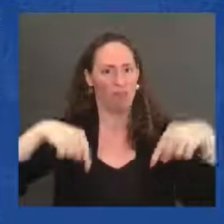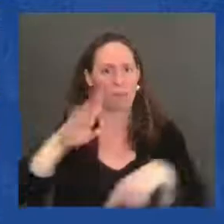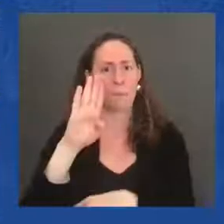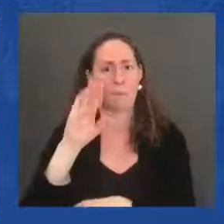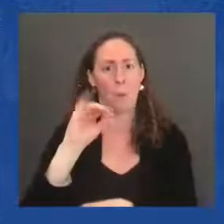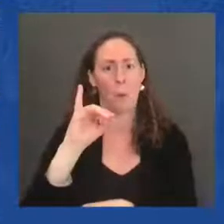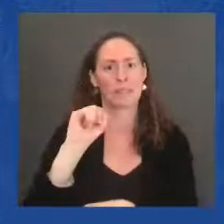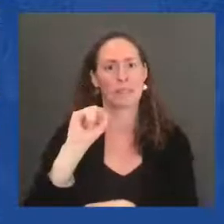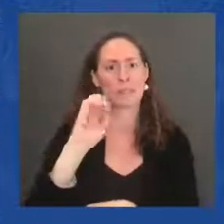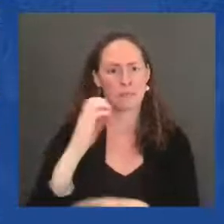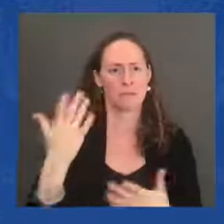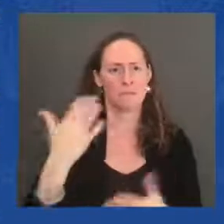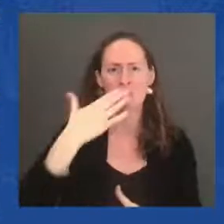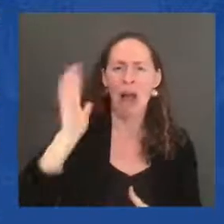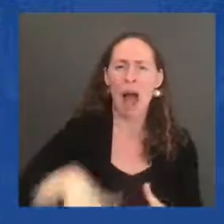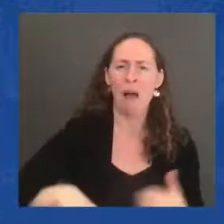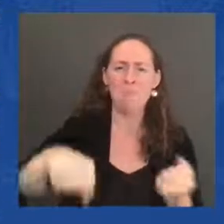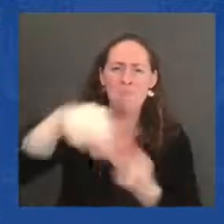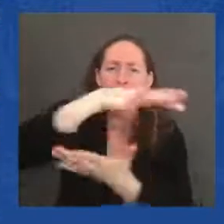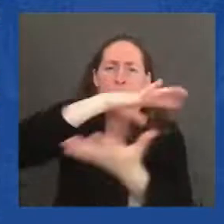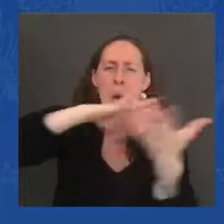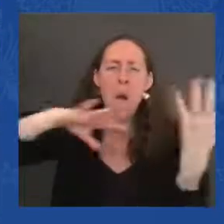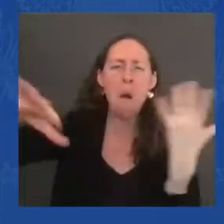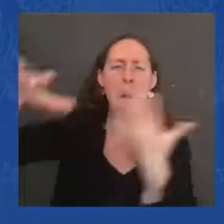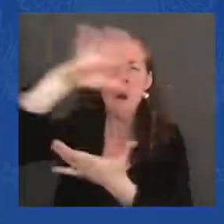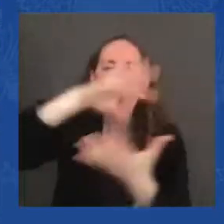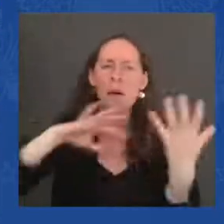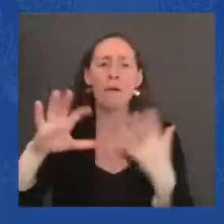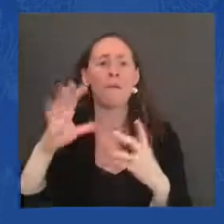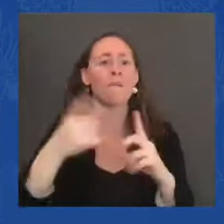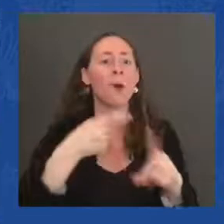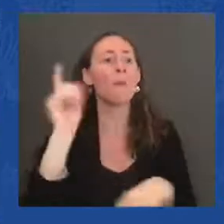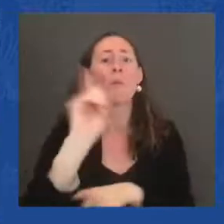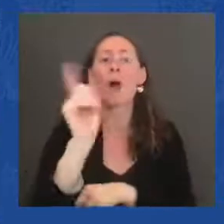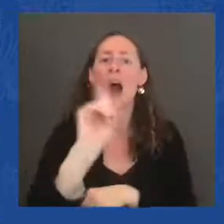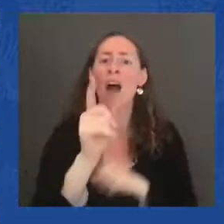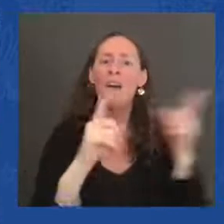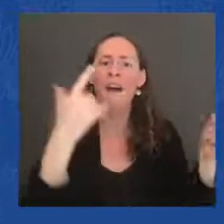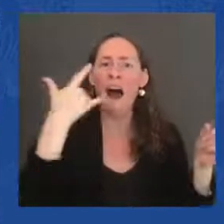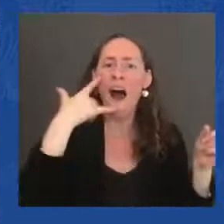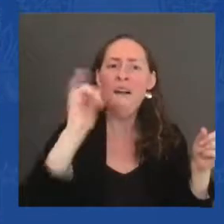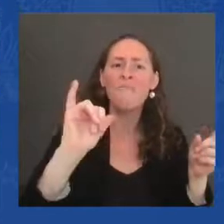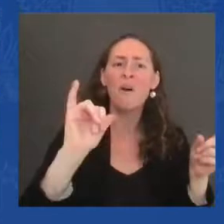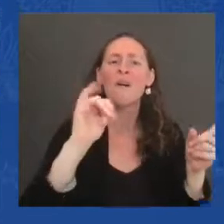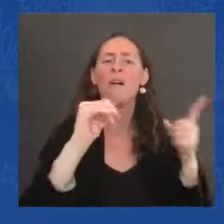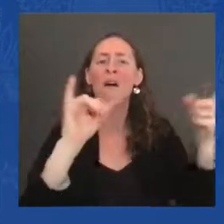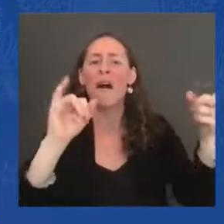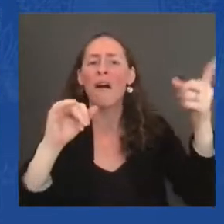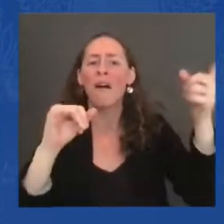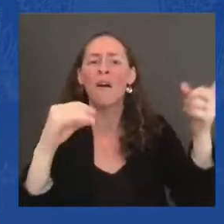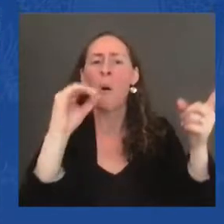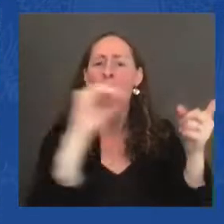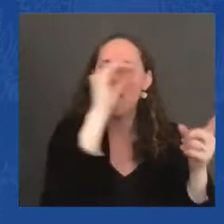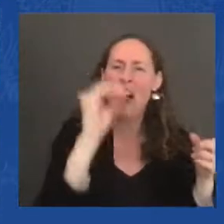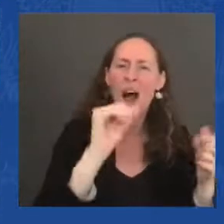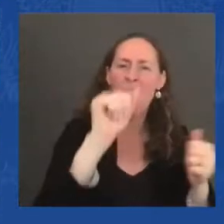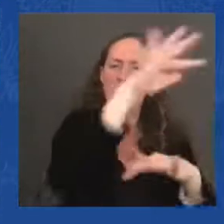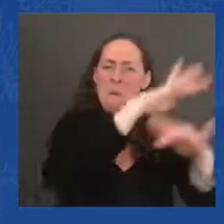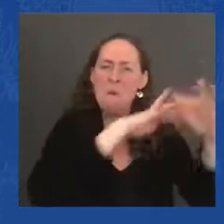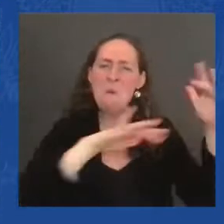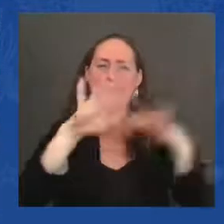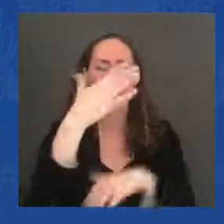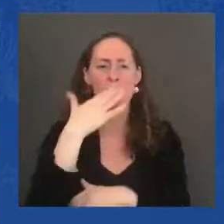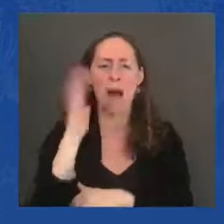year, as you've pointed out, Grant, you know, 44,000 wildfires,